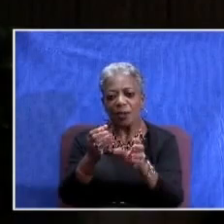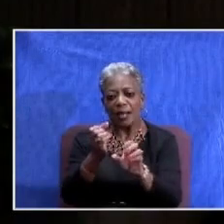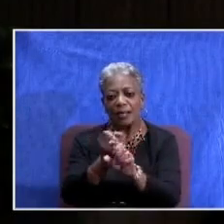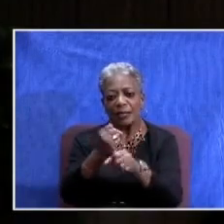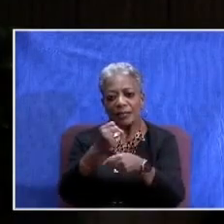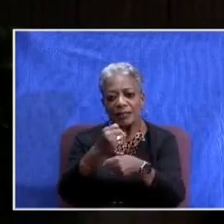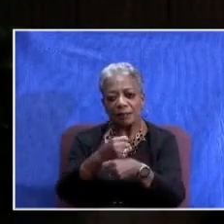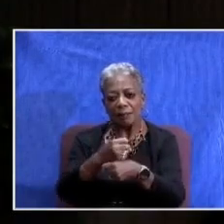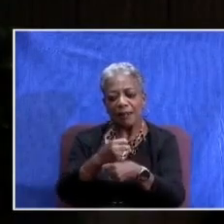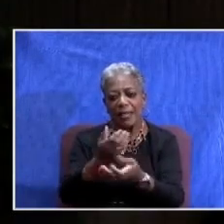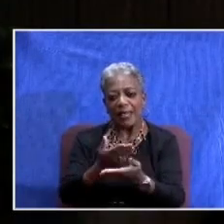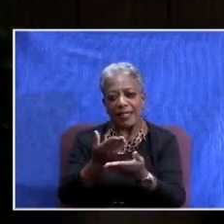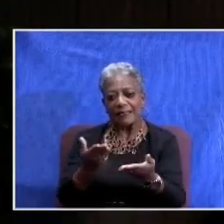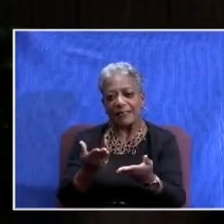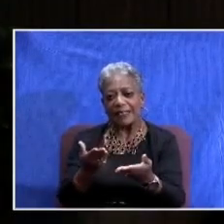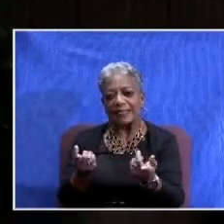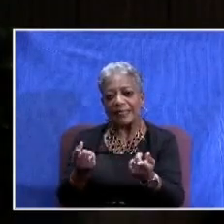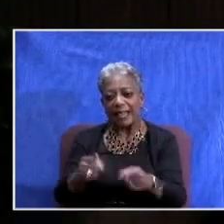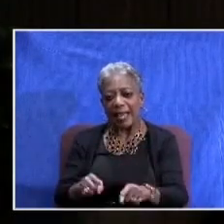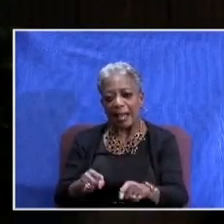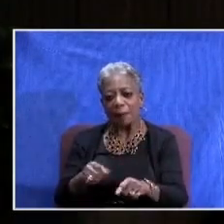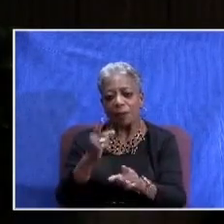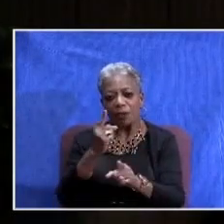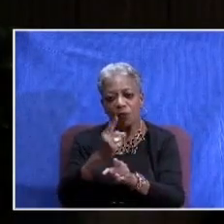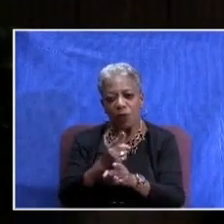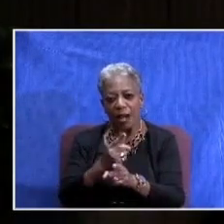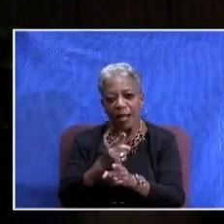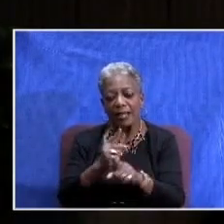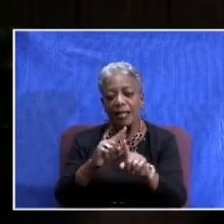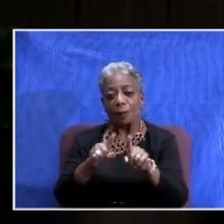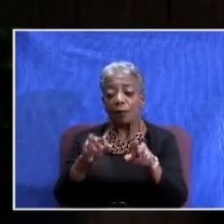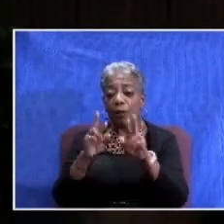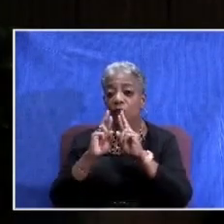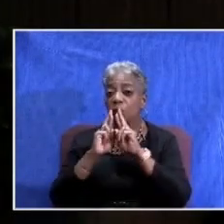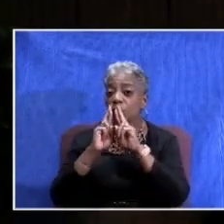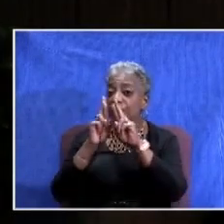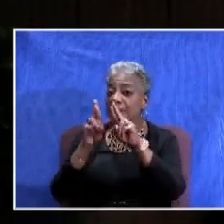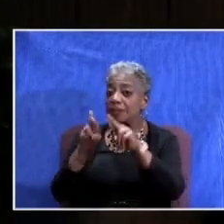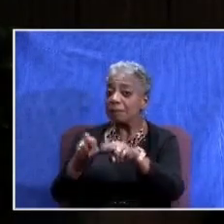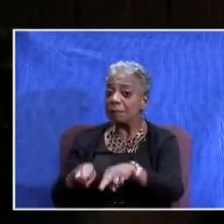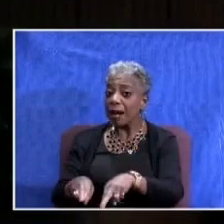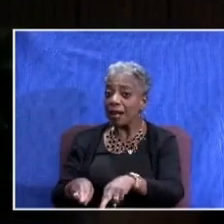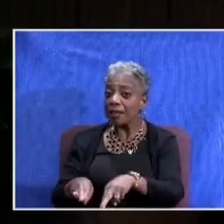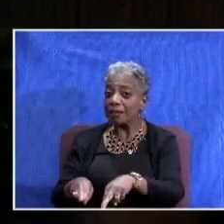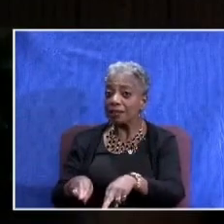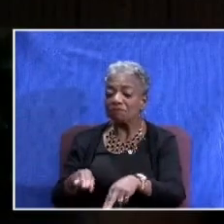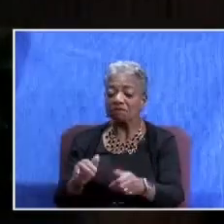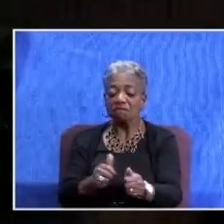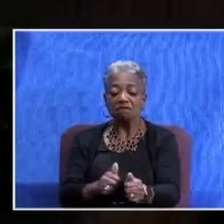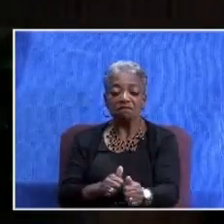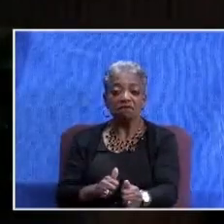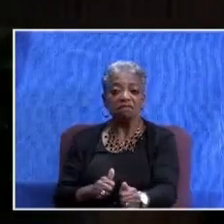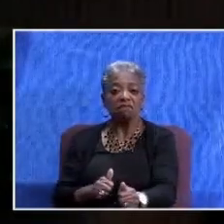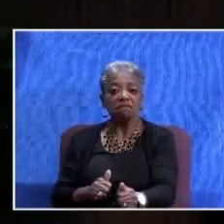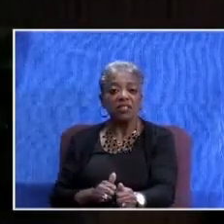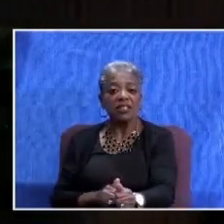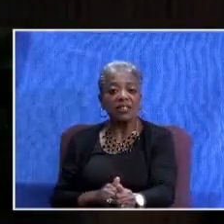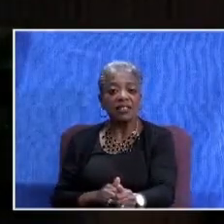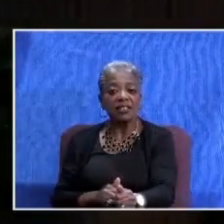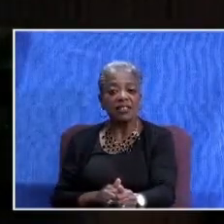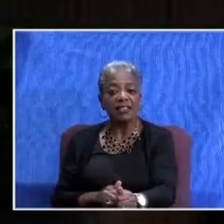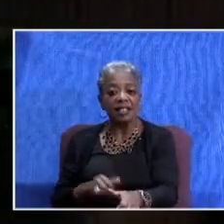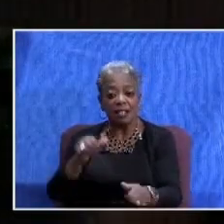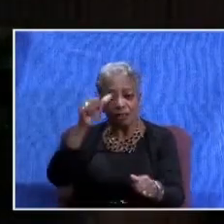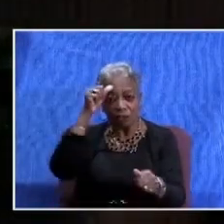And the response is resistance. Resistance. Martin Luther King said in his letter from a Birmingham